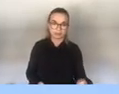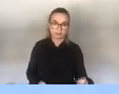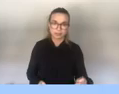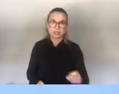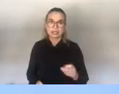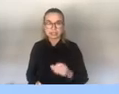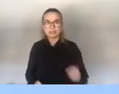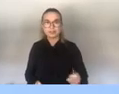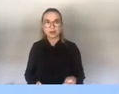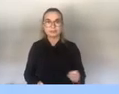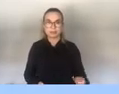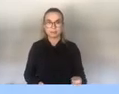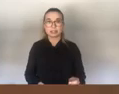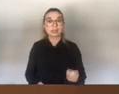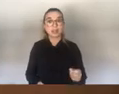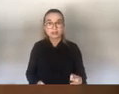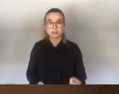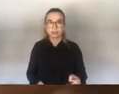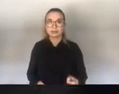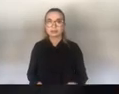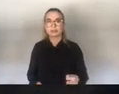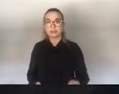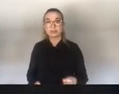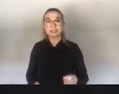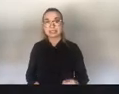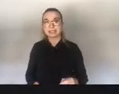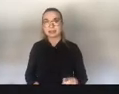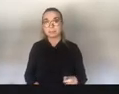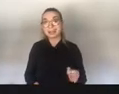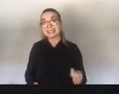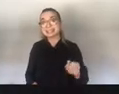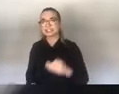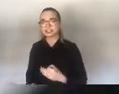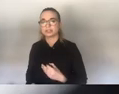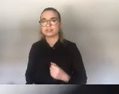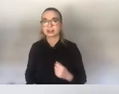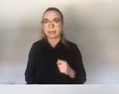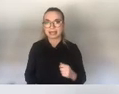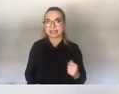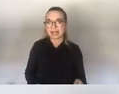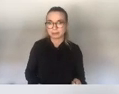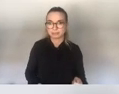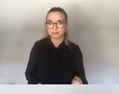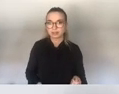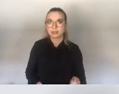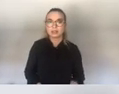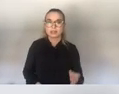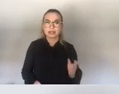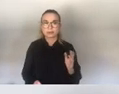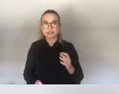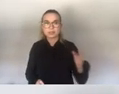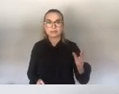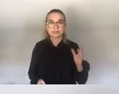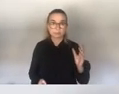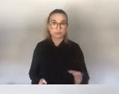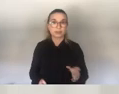manner. Each VR environment is customized to the veteran's needs by the clinician using a paired app. Now,